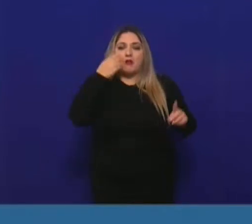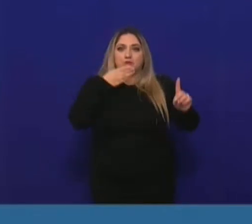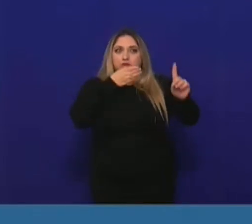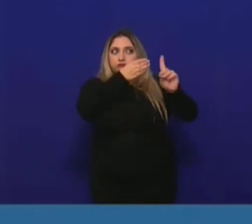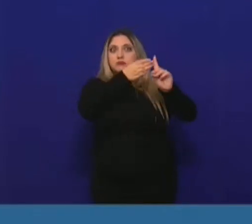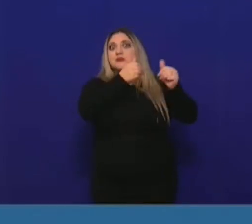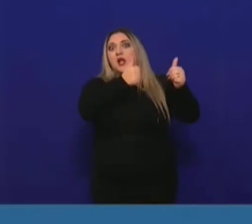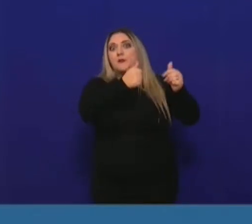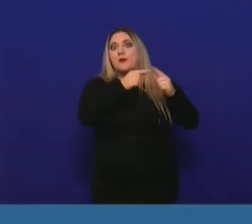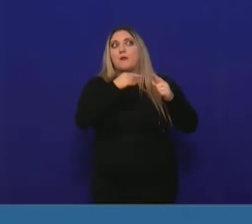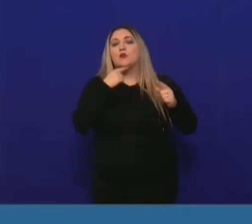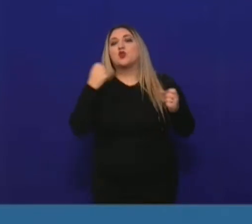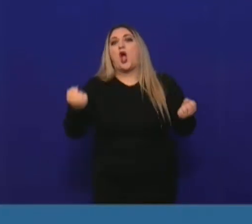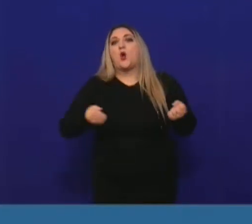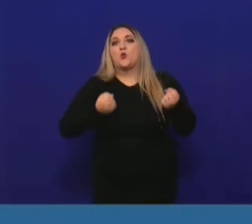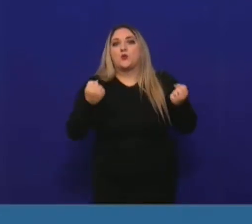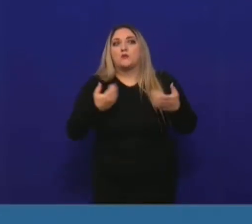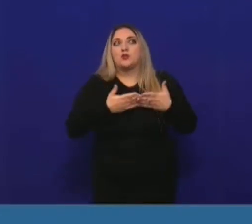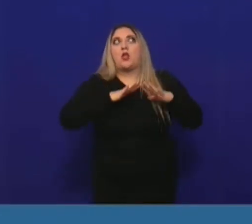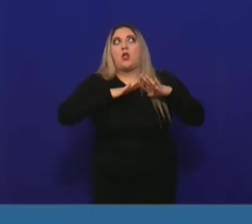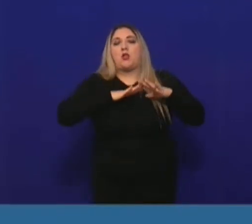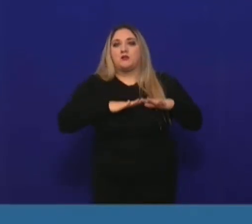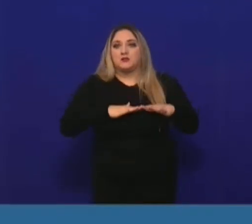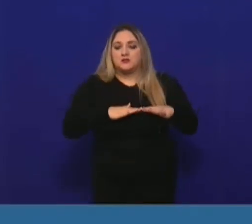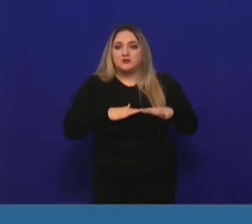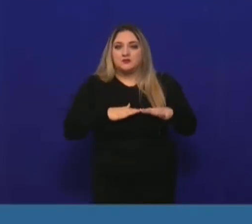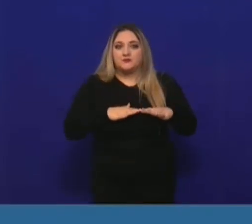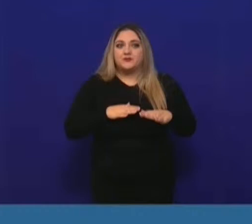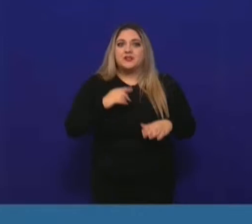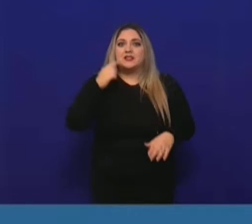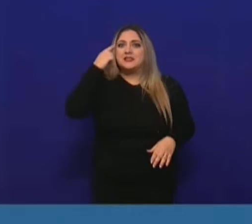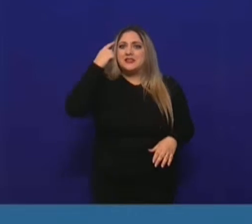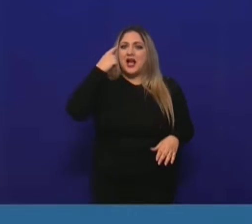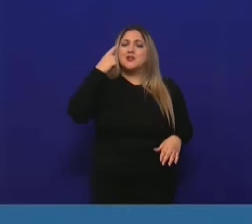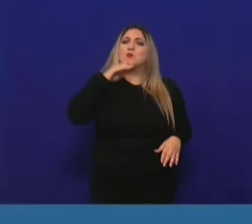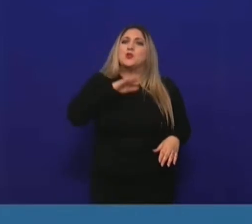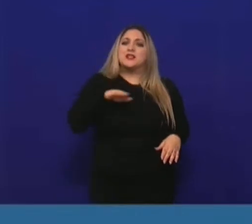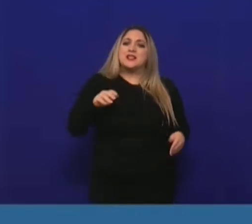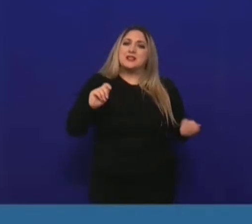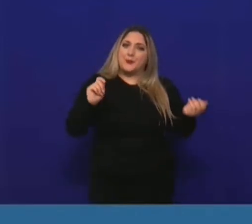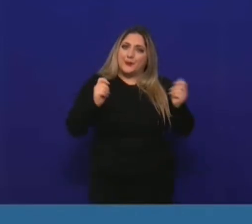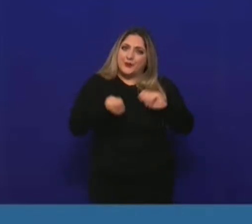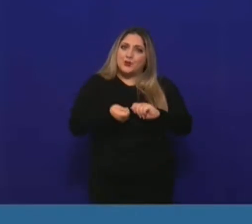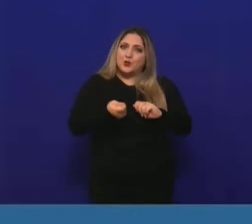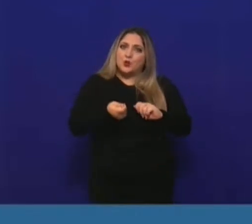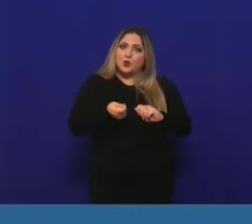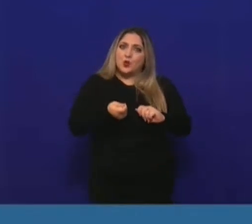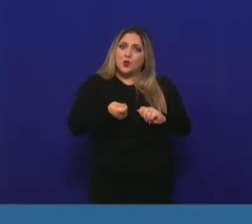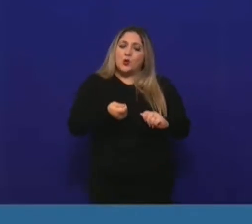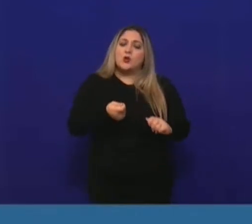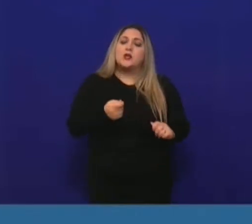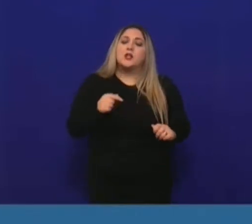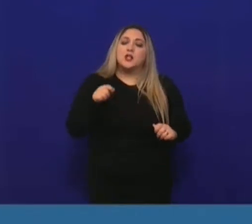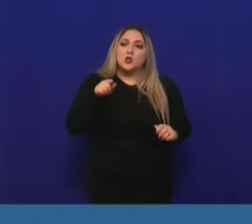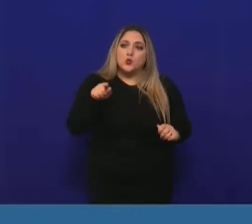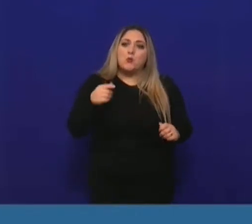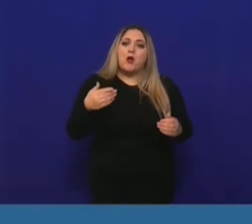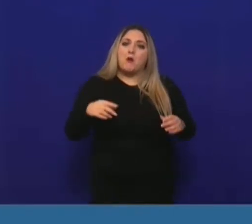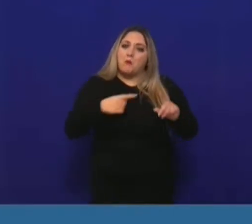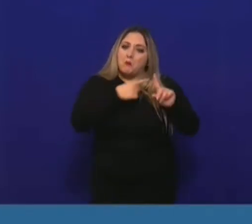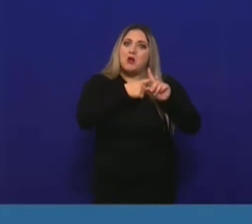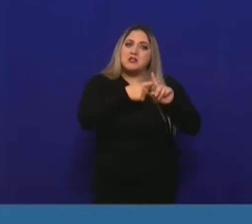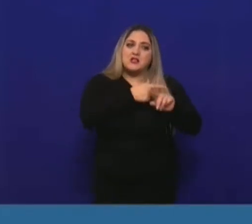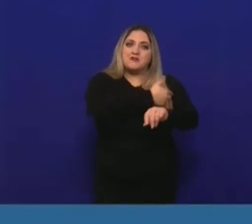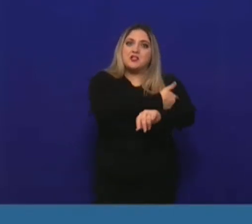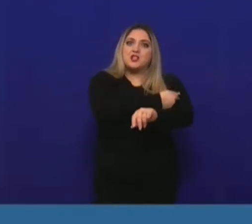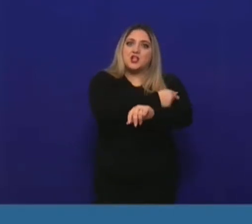domanda rajtu bidla fl-attitudni tal-pubbliku fejn jidħol il-vaċċin illi bħalissa għandna disponibbli u illi qed jingħata. Kien hemm forsi